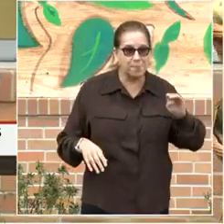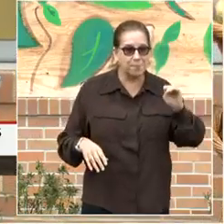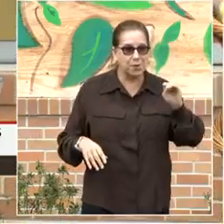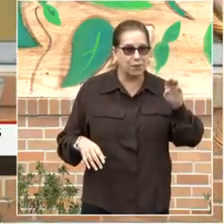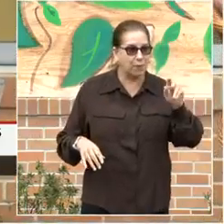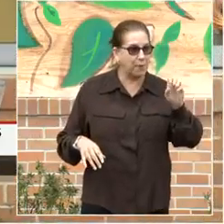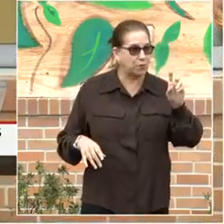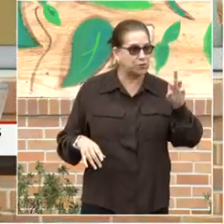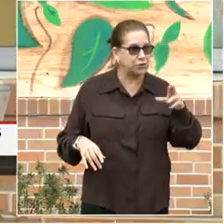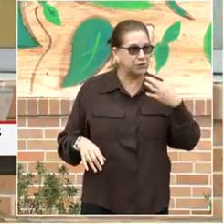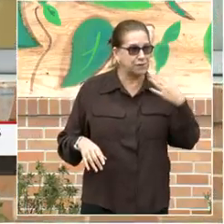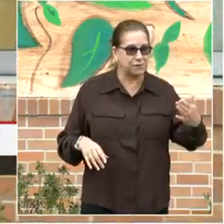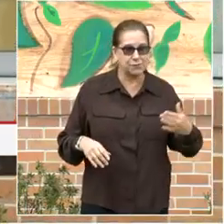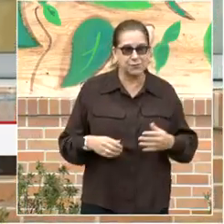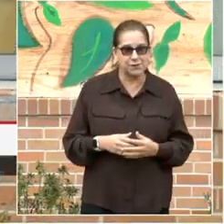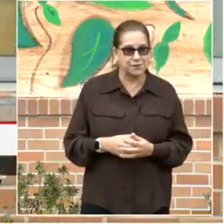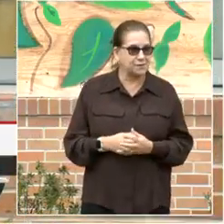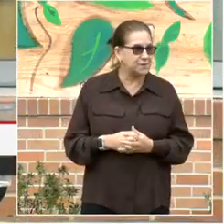applause.